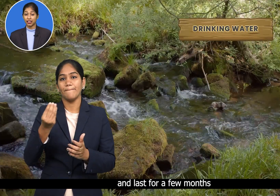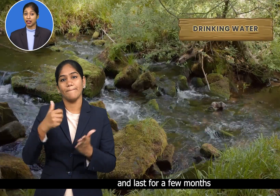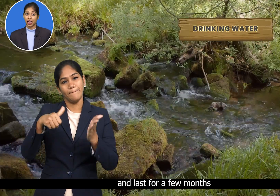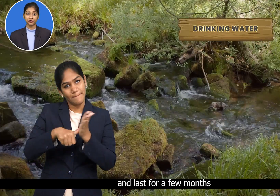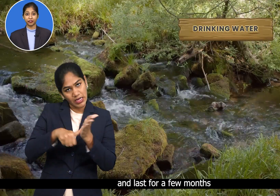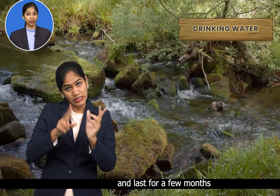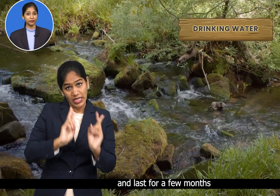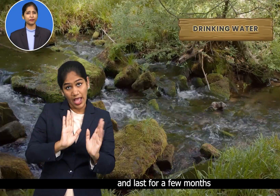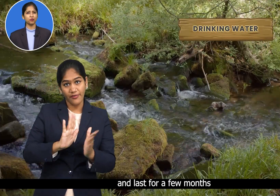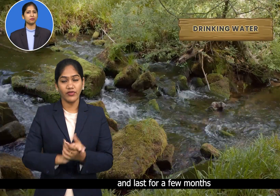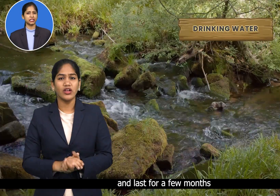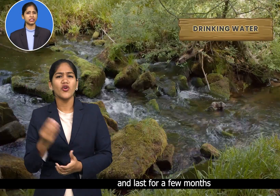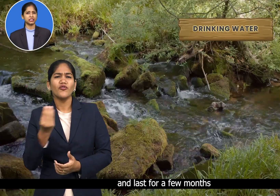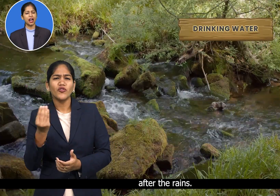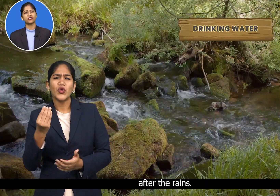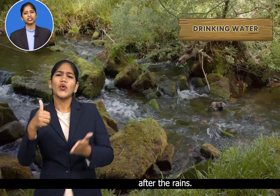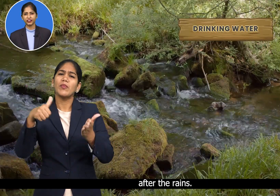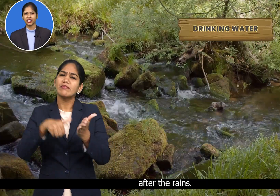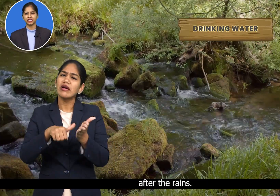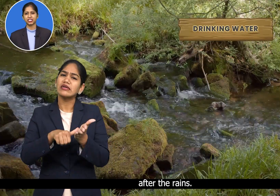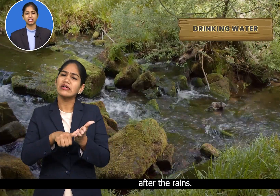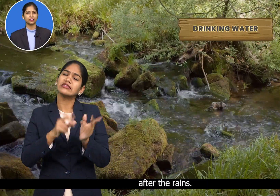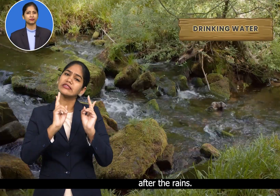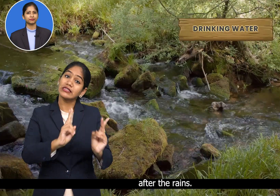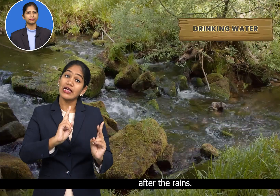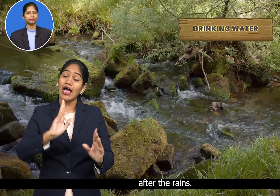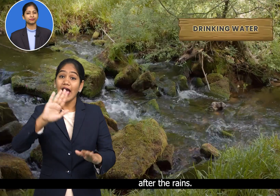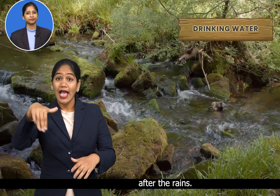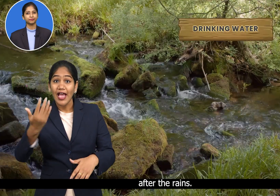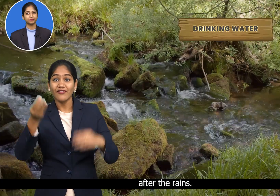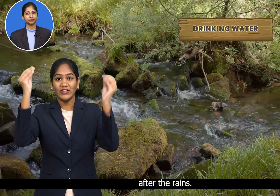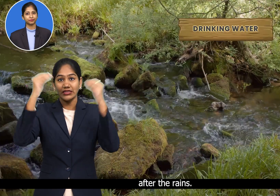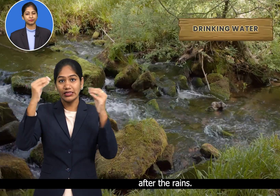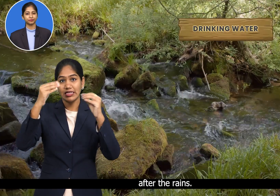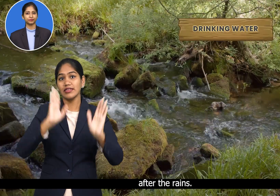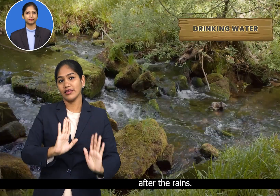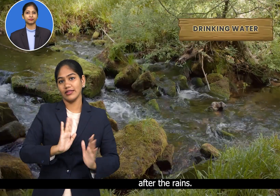and last for a few months after the rains.